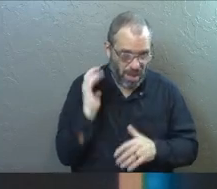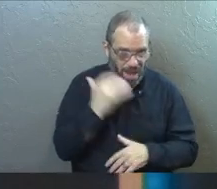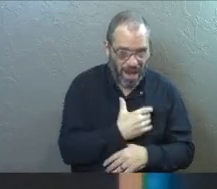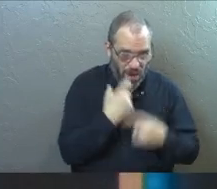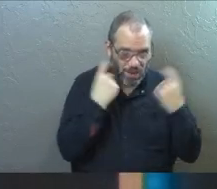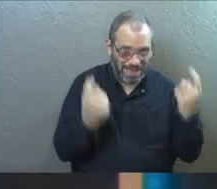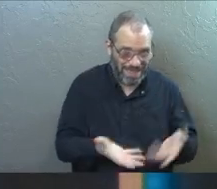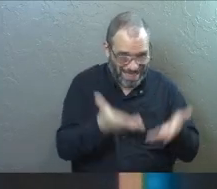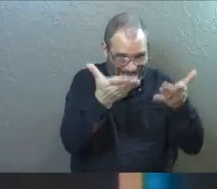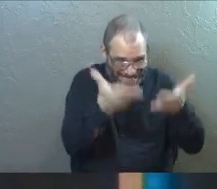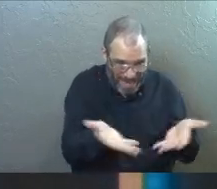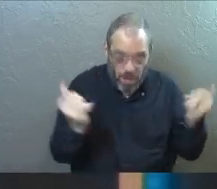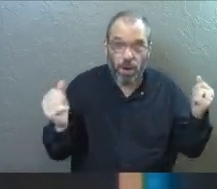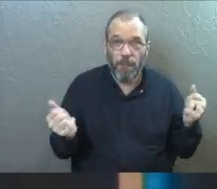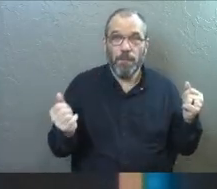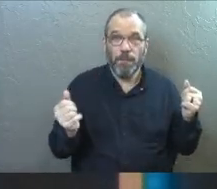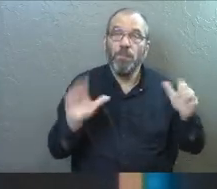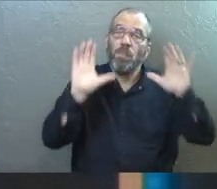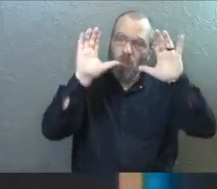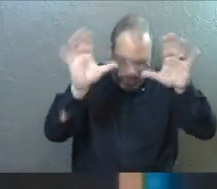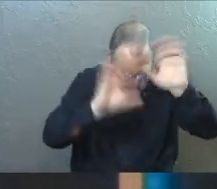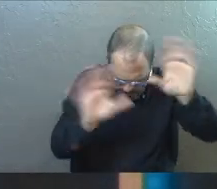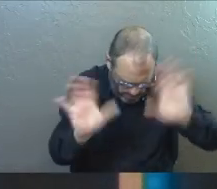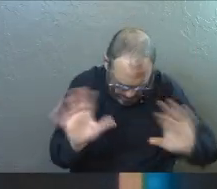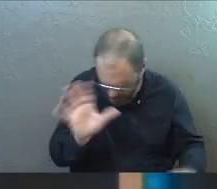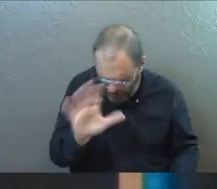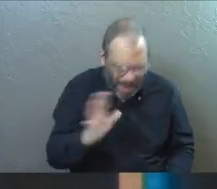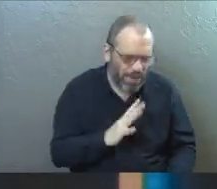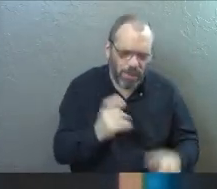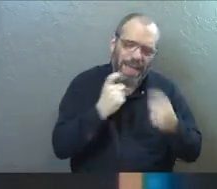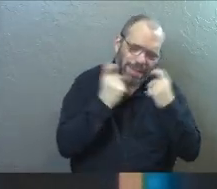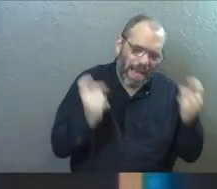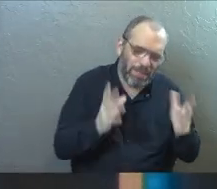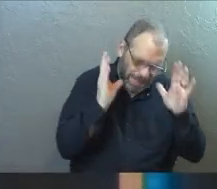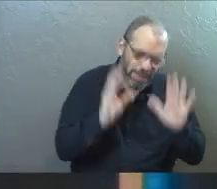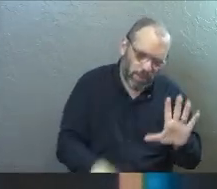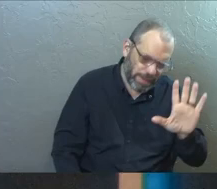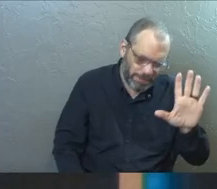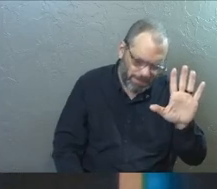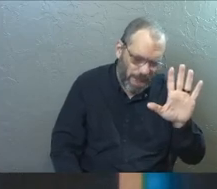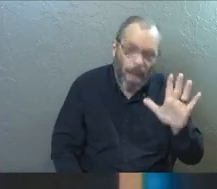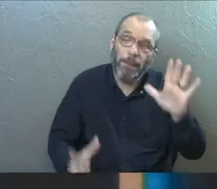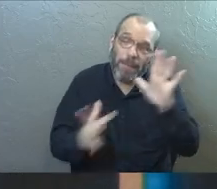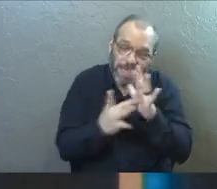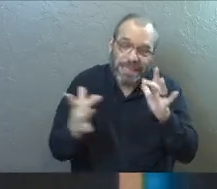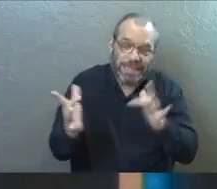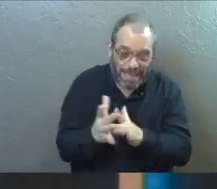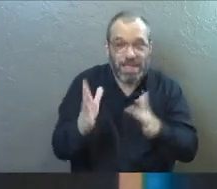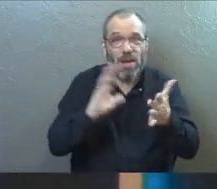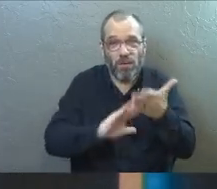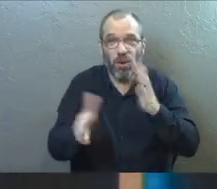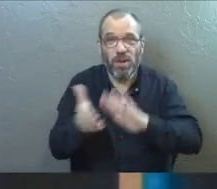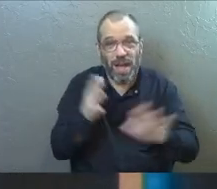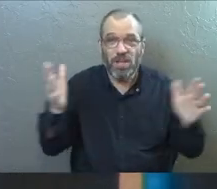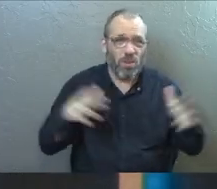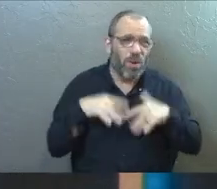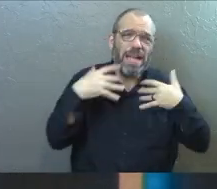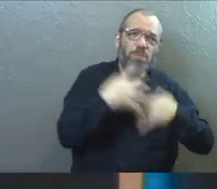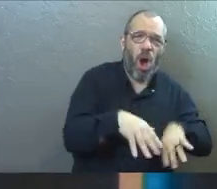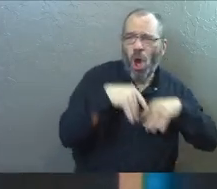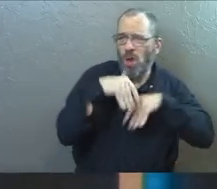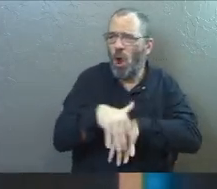sin is there. All right, well, maybe I know I'm a sinner, but here's the deal. Because of Jesus, I'm forgiven, so let's party